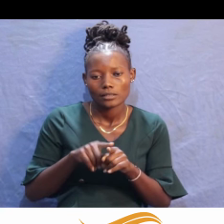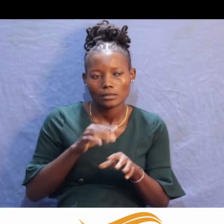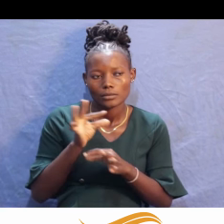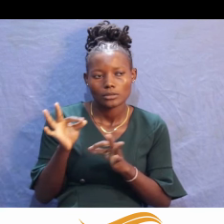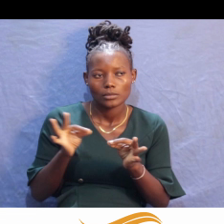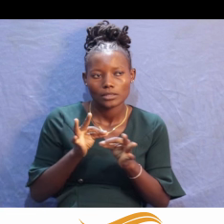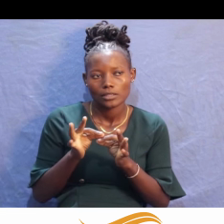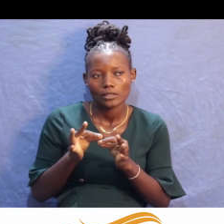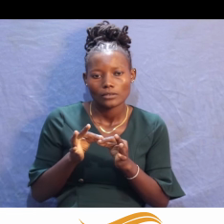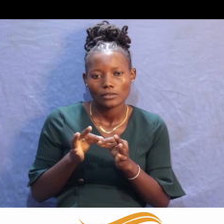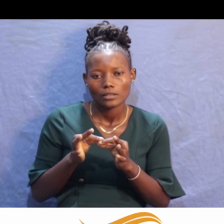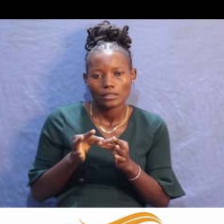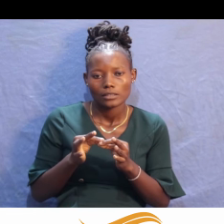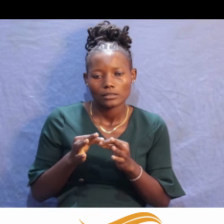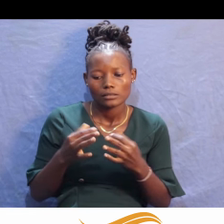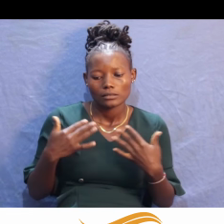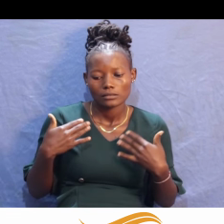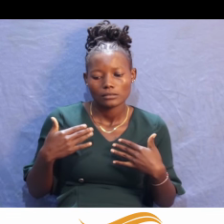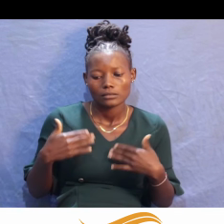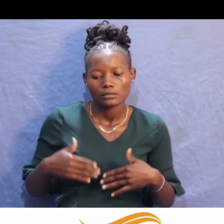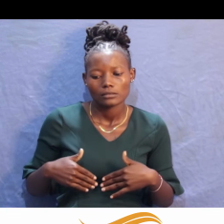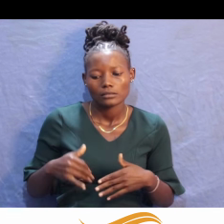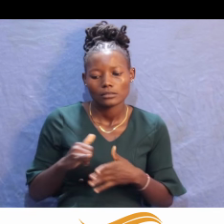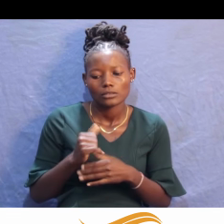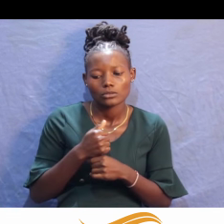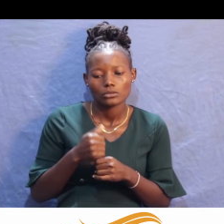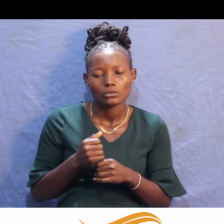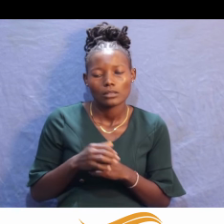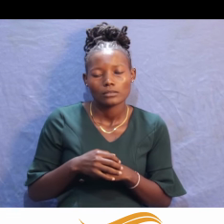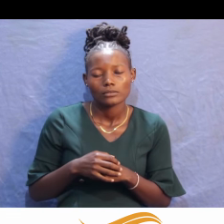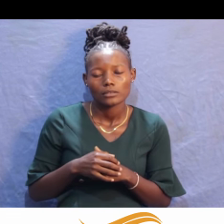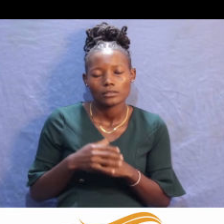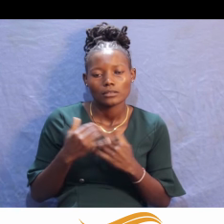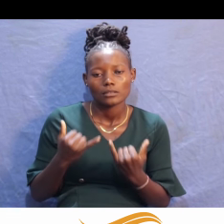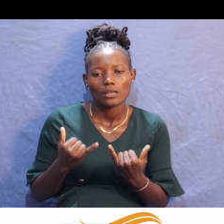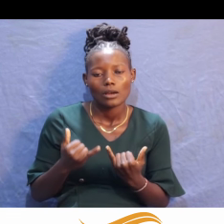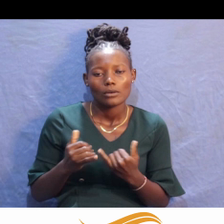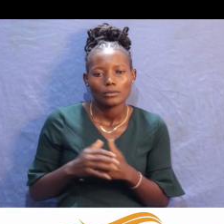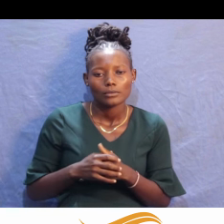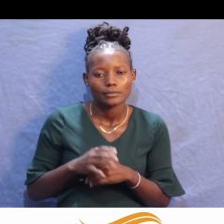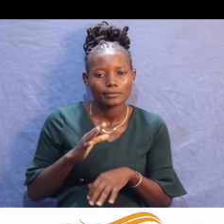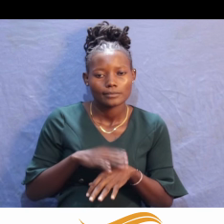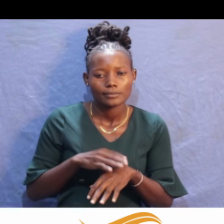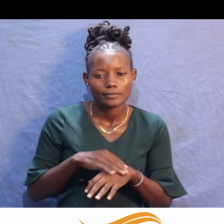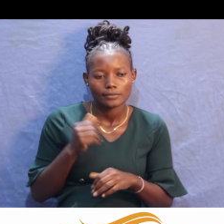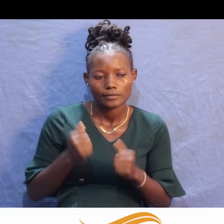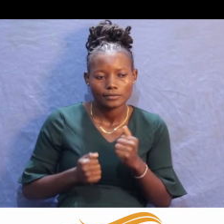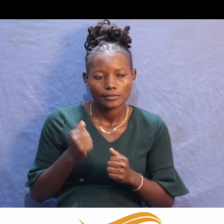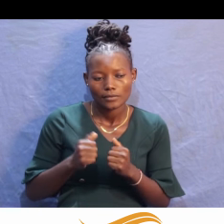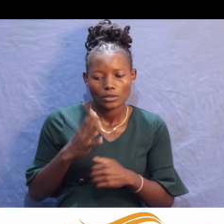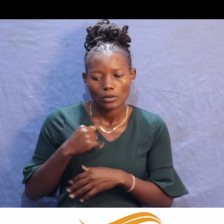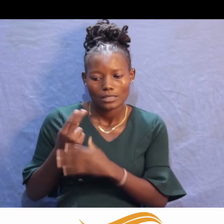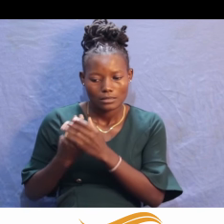specific muscles that you're aiming to work with. So A good athlete needs both